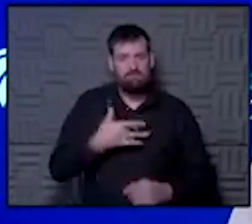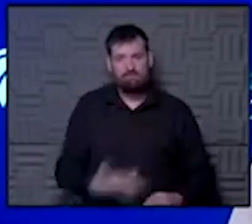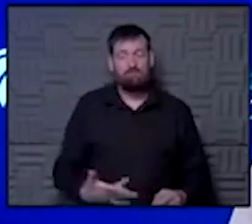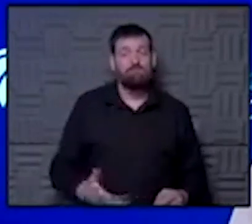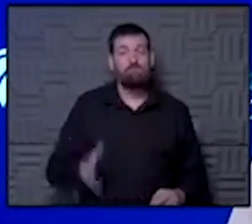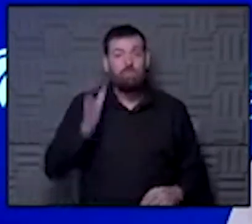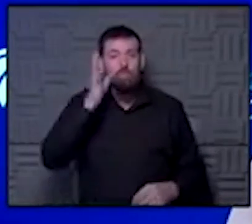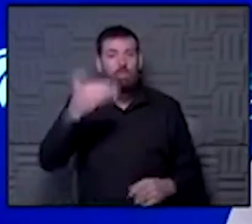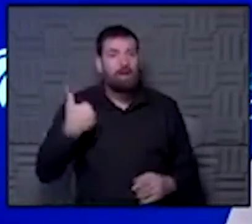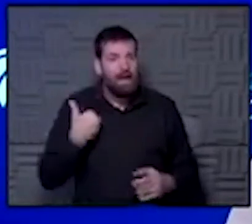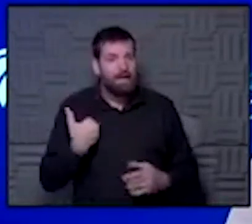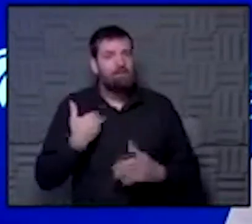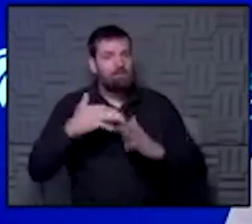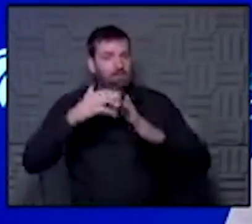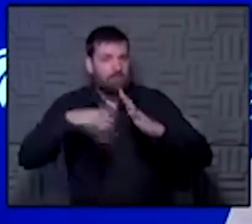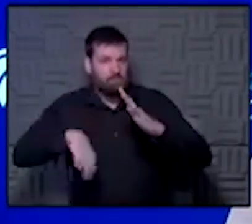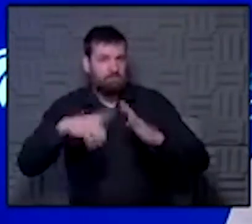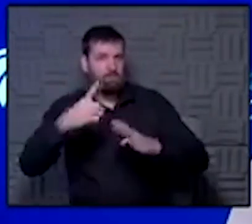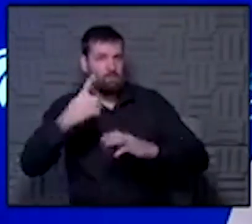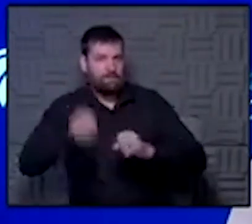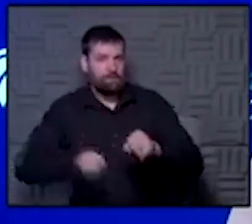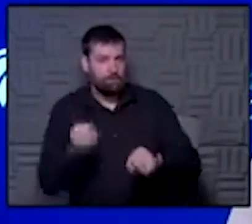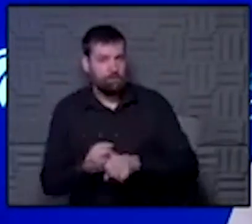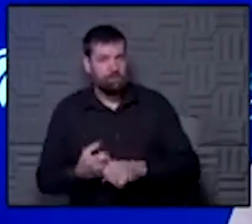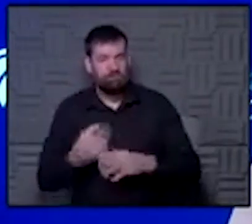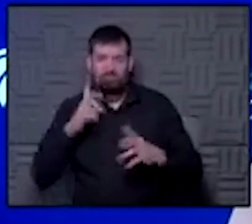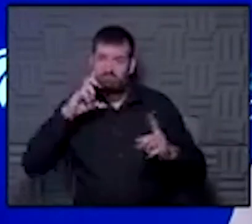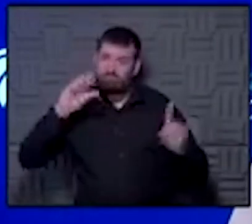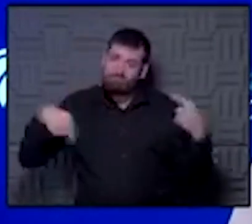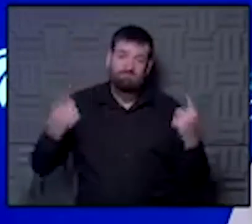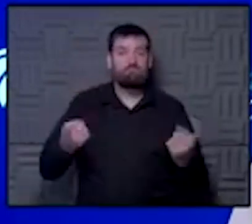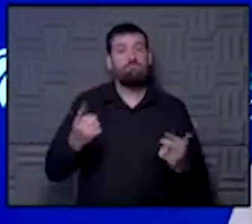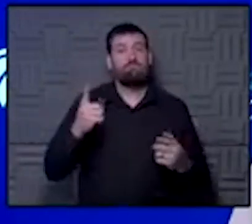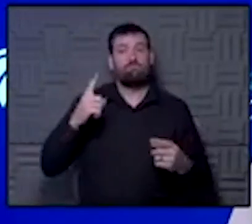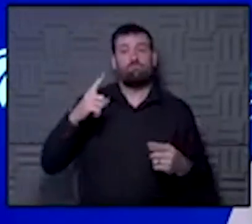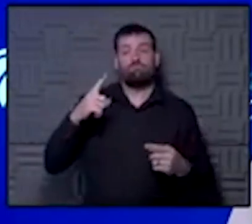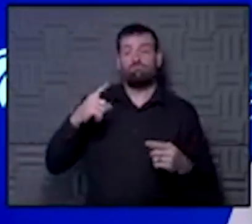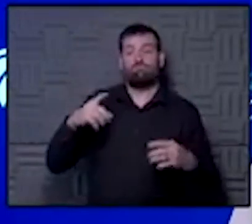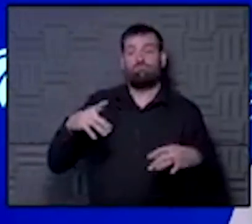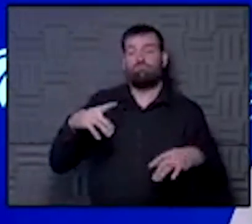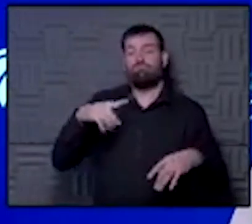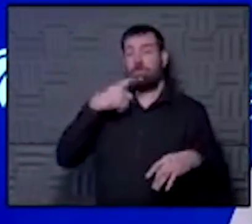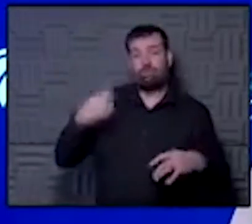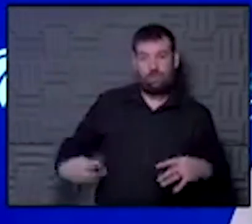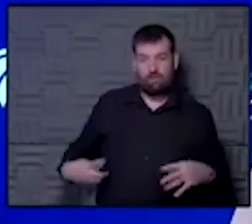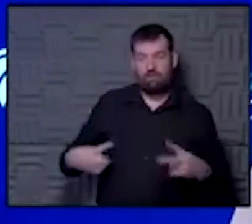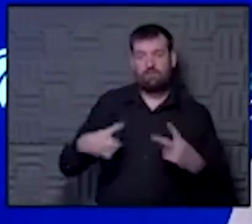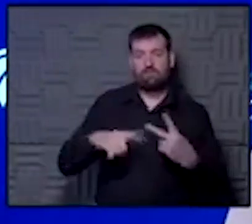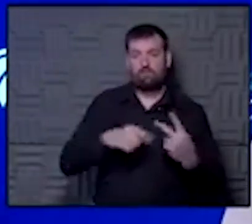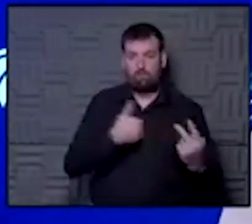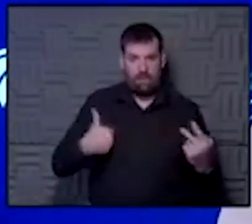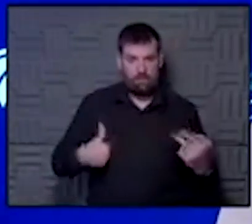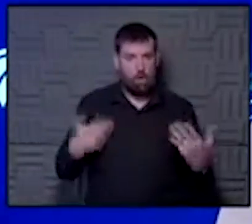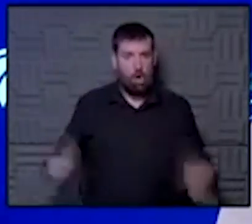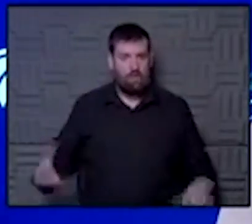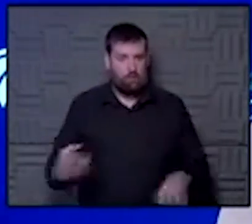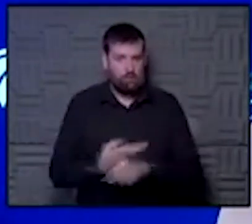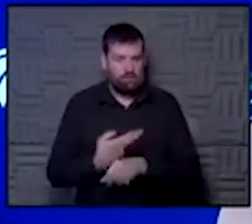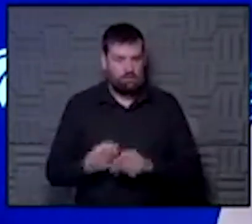a vaccine in a year. Right? That's crazy. And Russia and China are already using vaccines. That